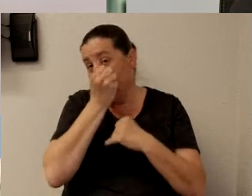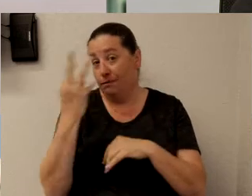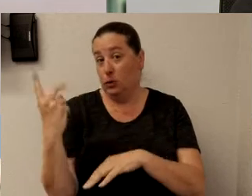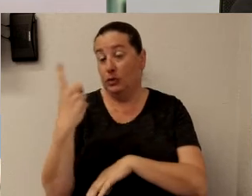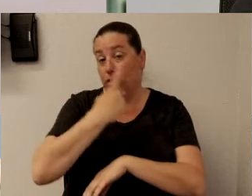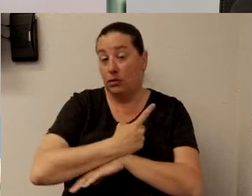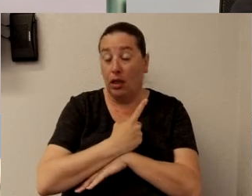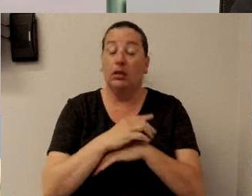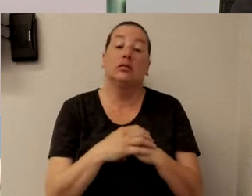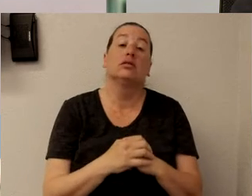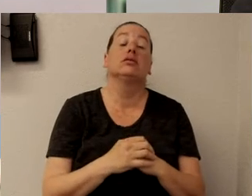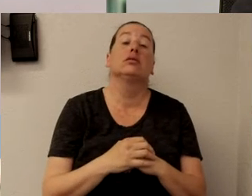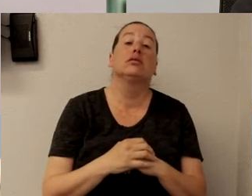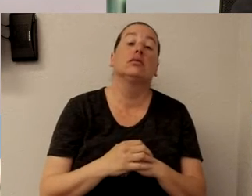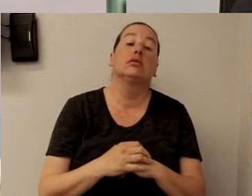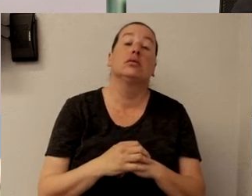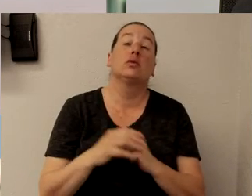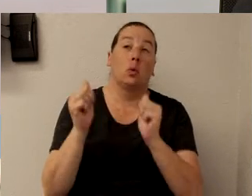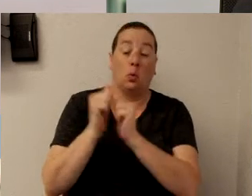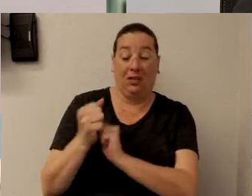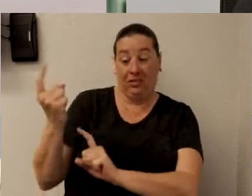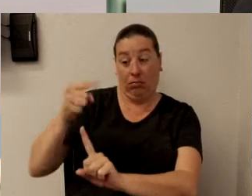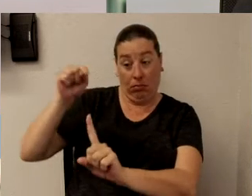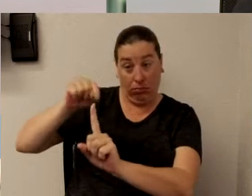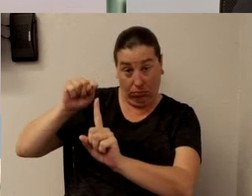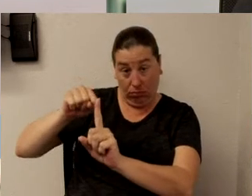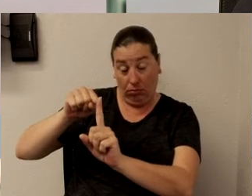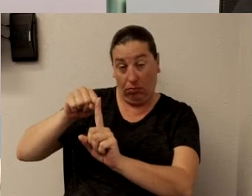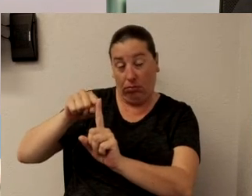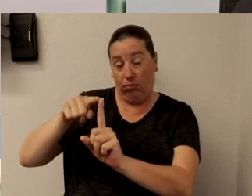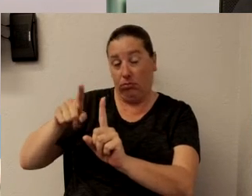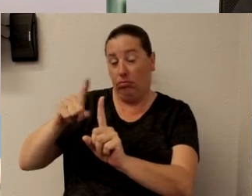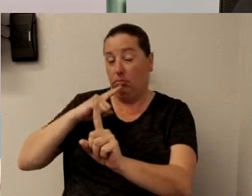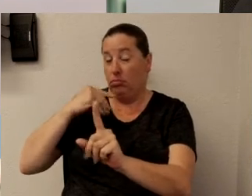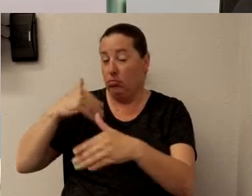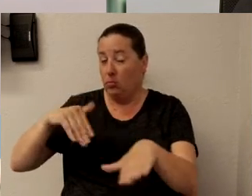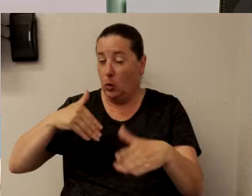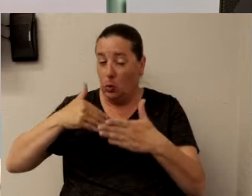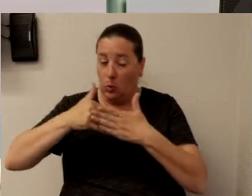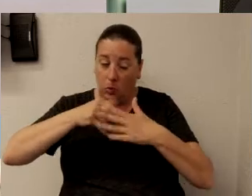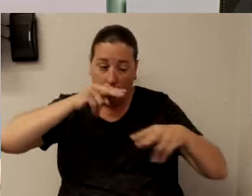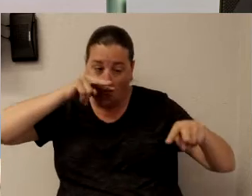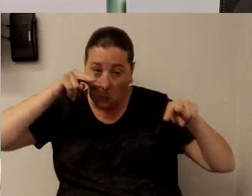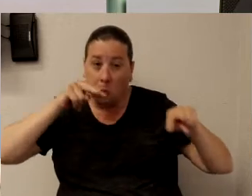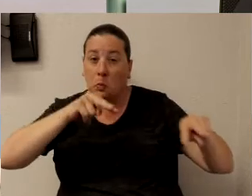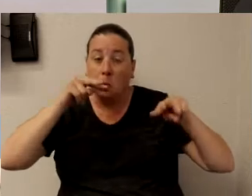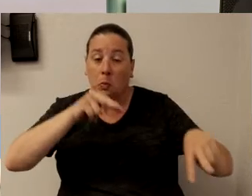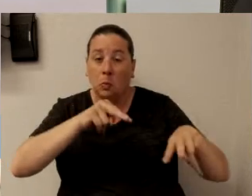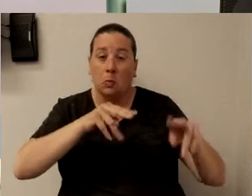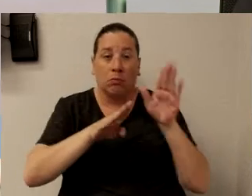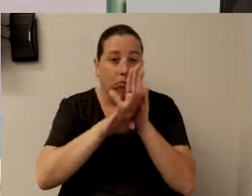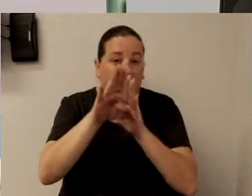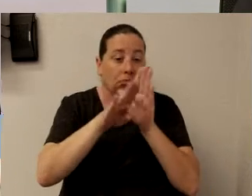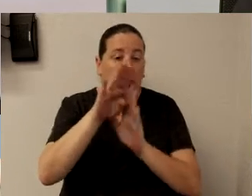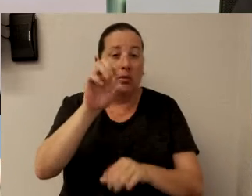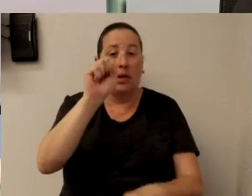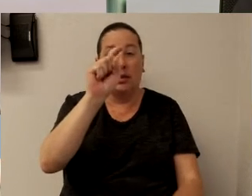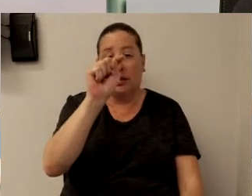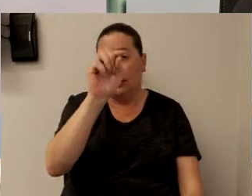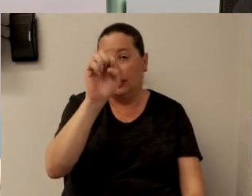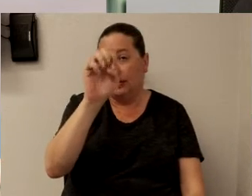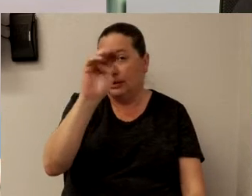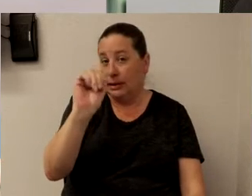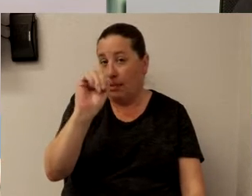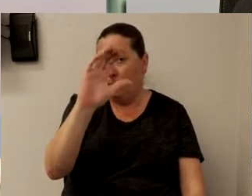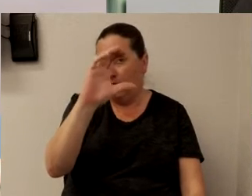with somebody that is closely following the development of stem cell therapy, that it